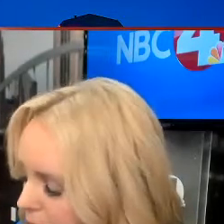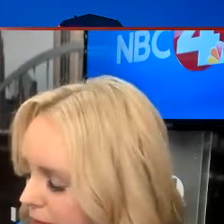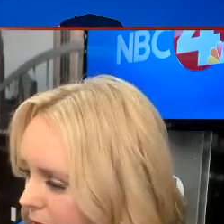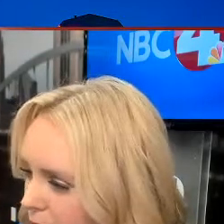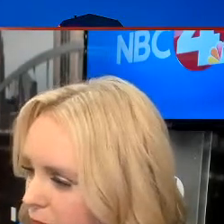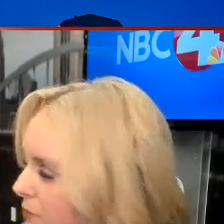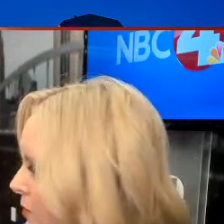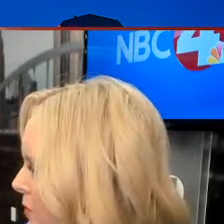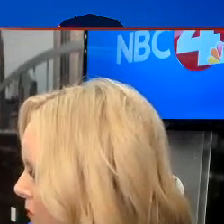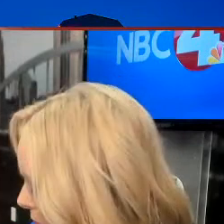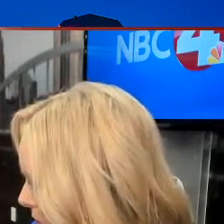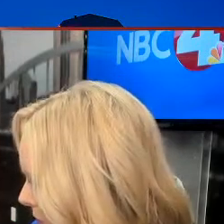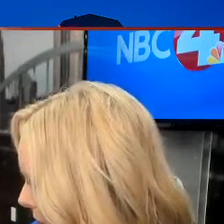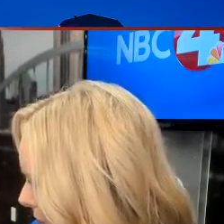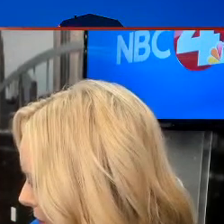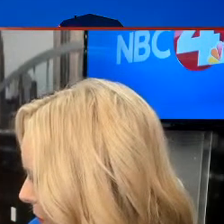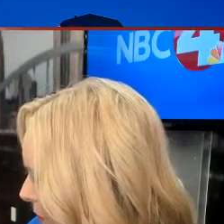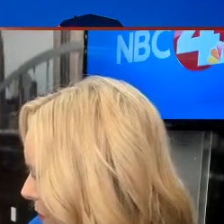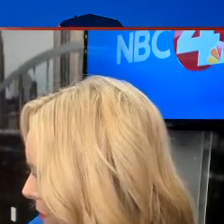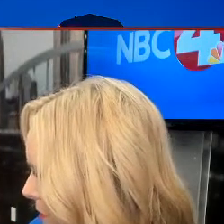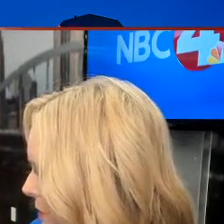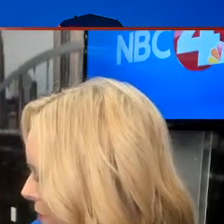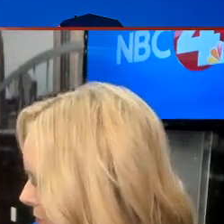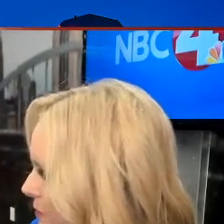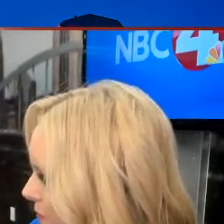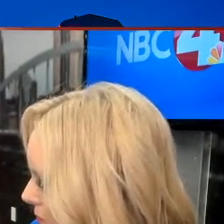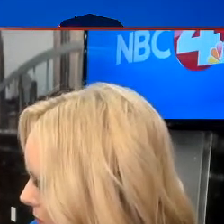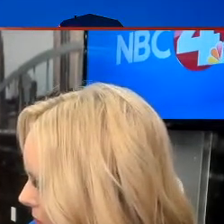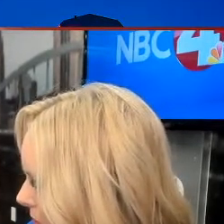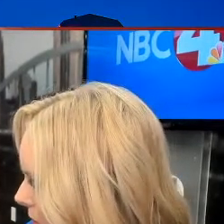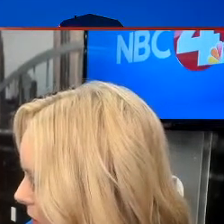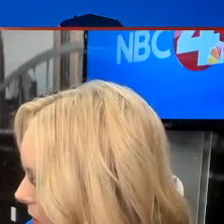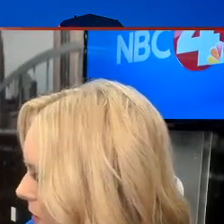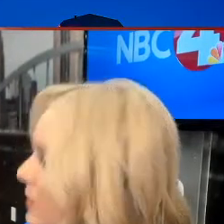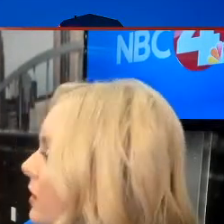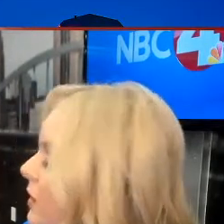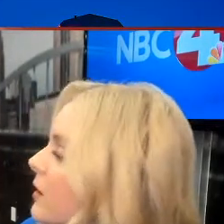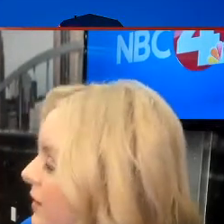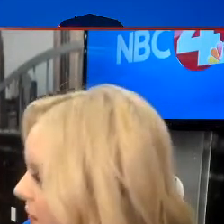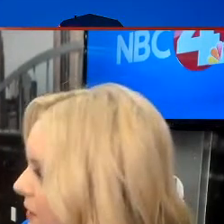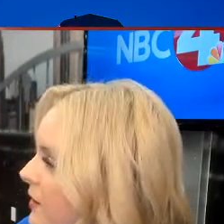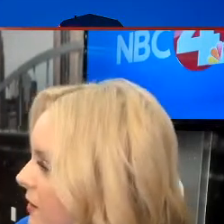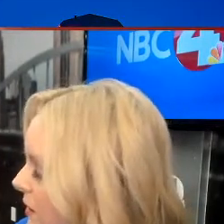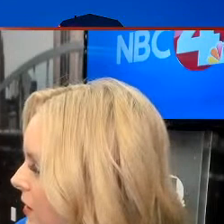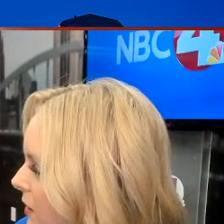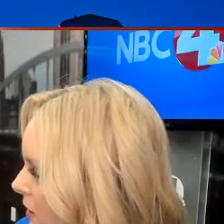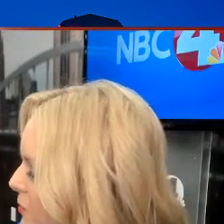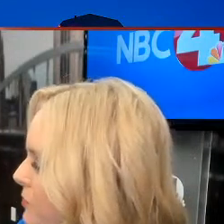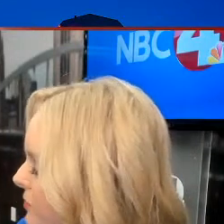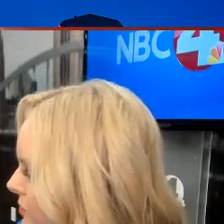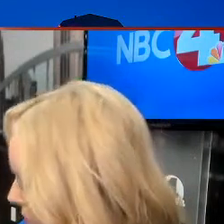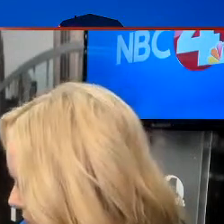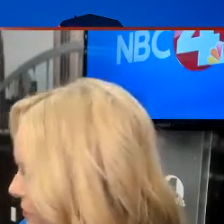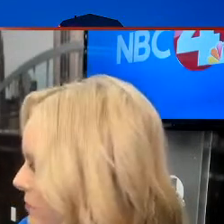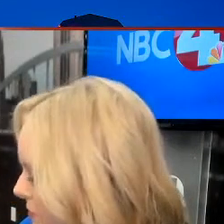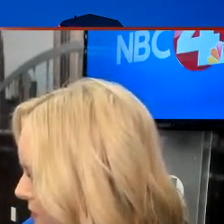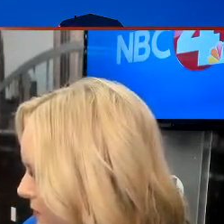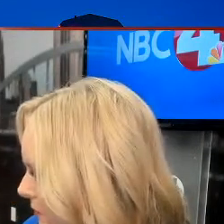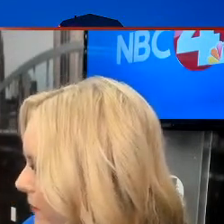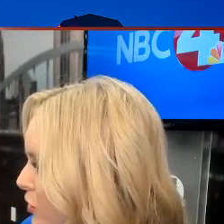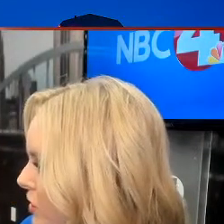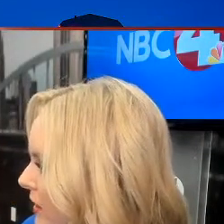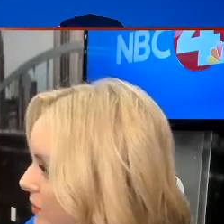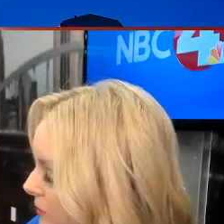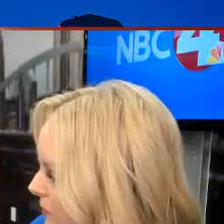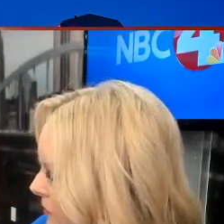That's one. And yeah. that's one that we're obviously keeping an eye on. It seems like fewer and fewer states are ending up on our travel advisory map, so we got to be happy